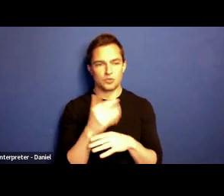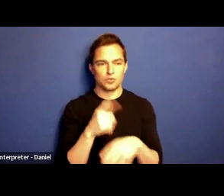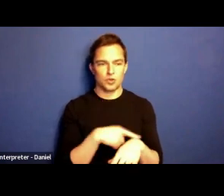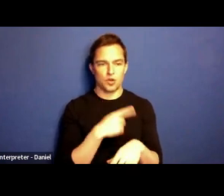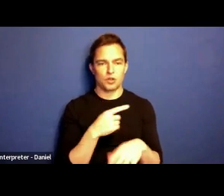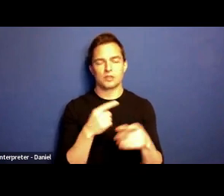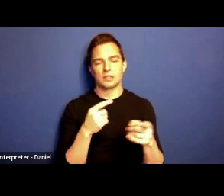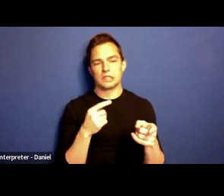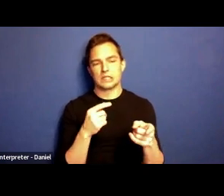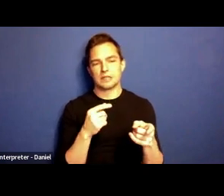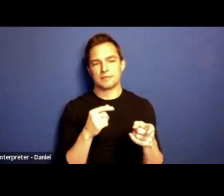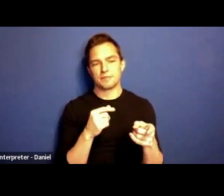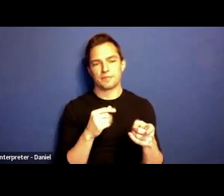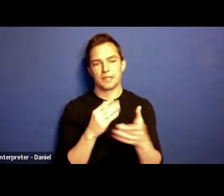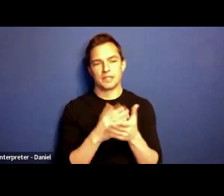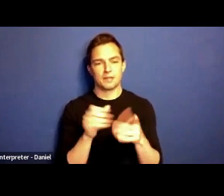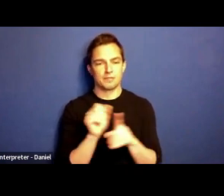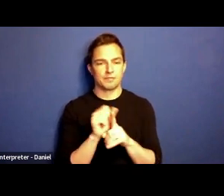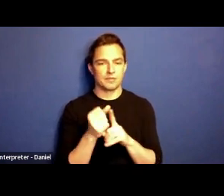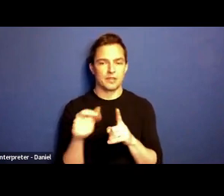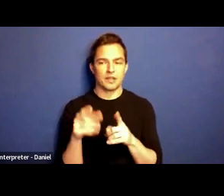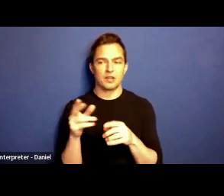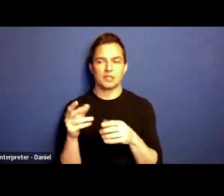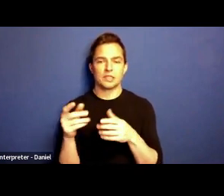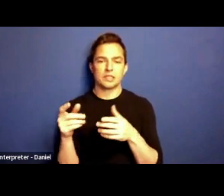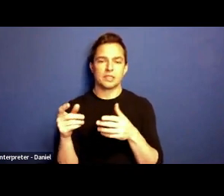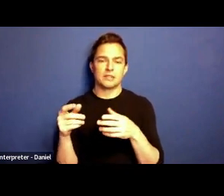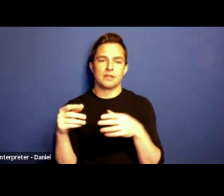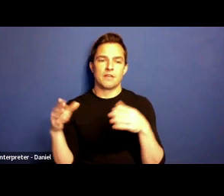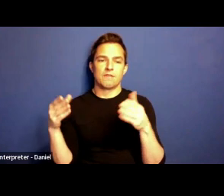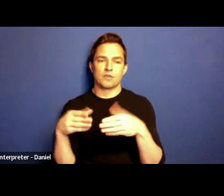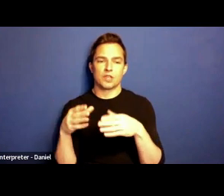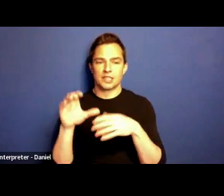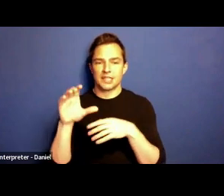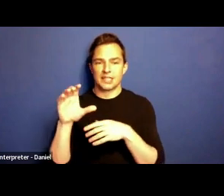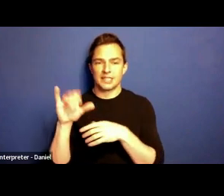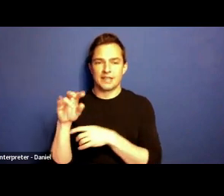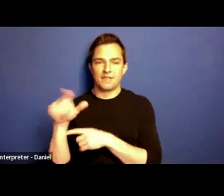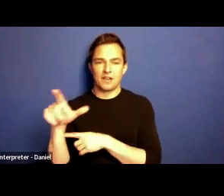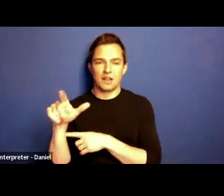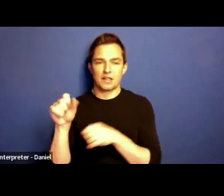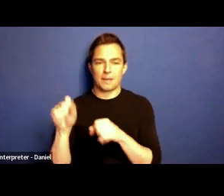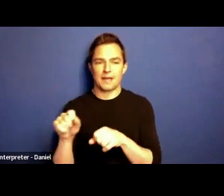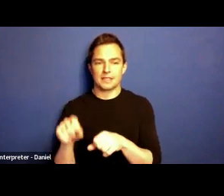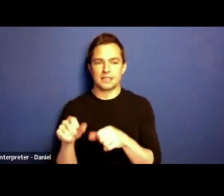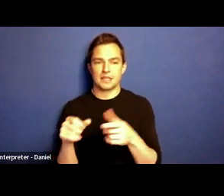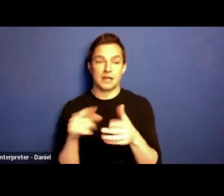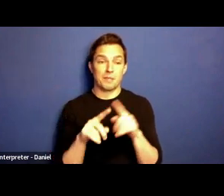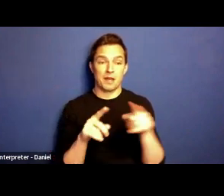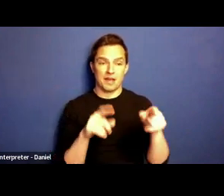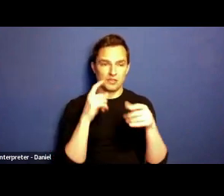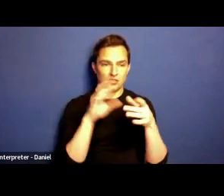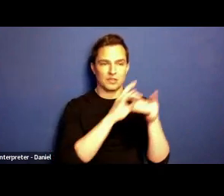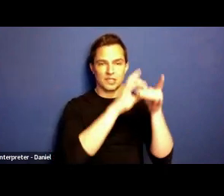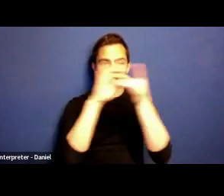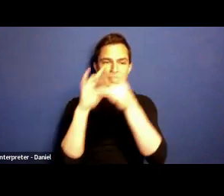some cases, civil capacity to address that problem. But unfortunately, because everything's interconnected, and what we can show with this model is when you